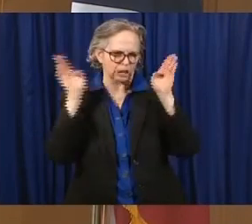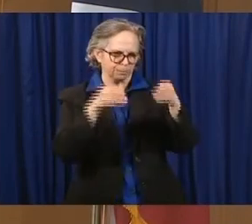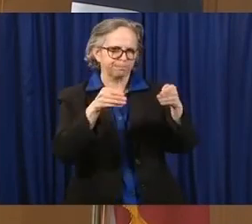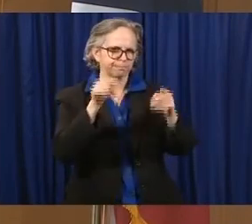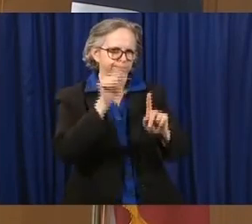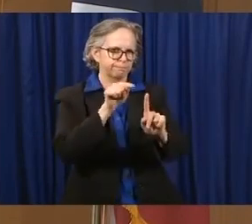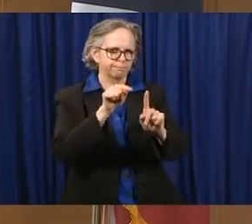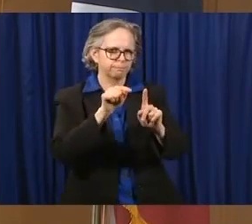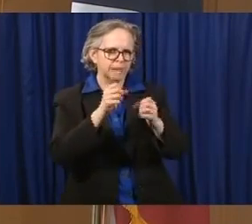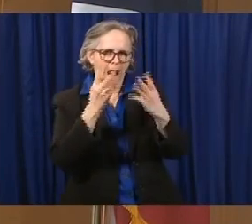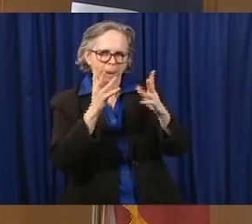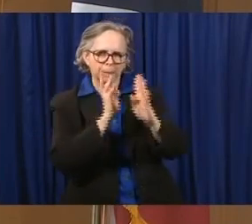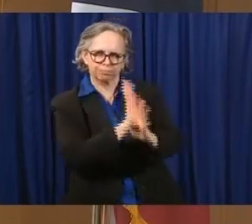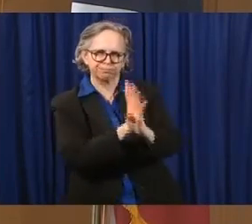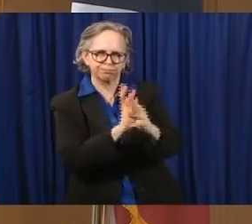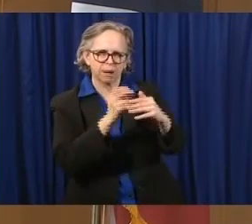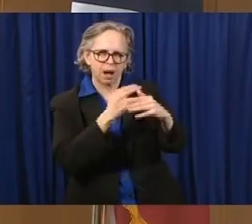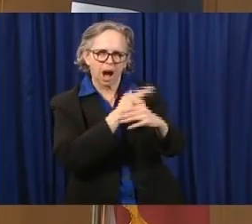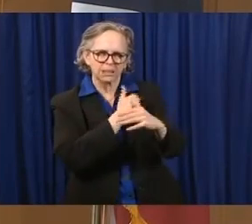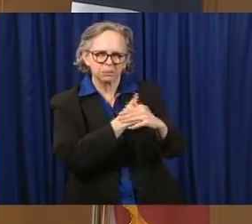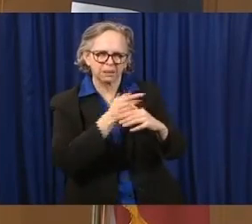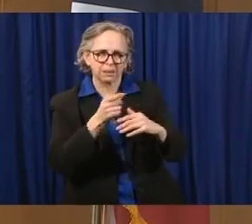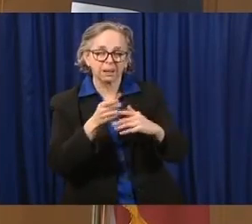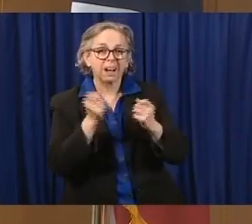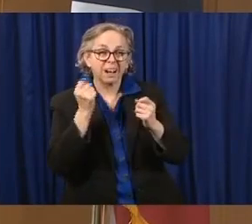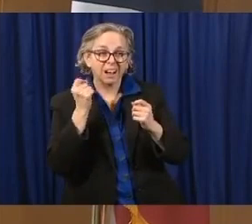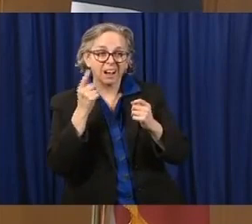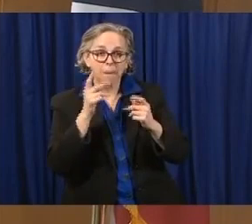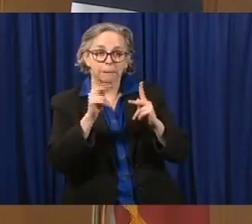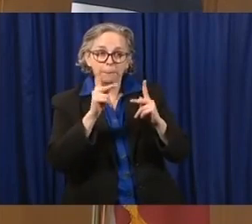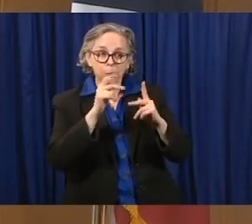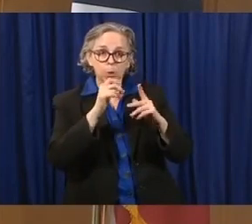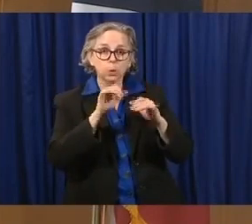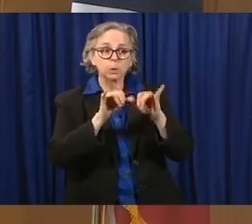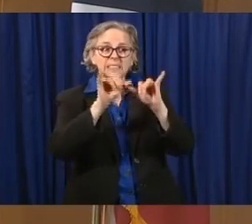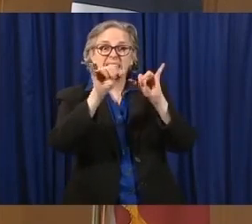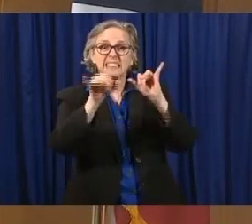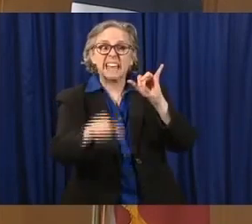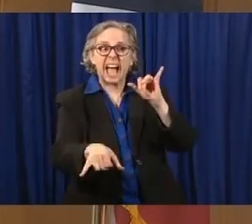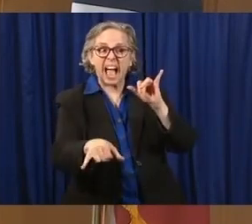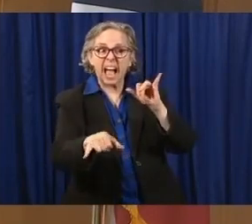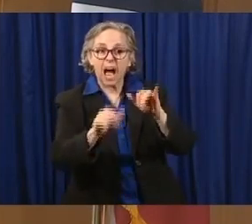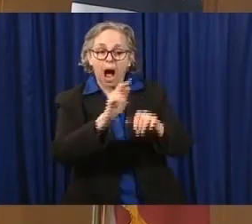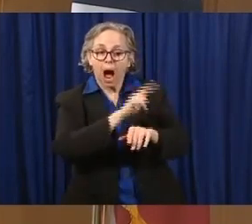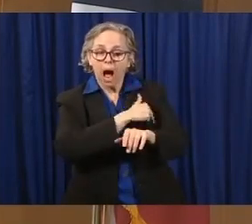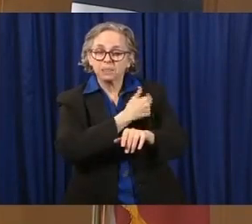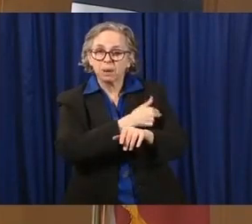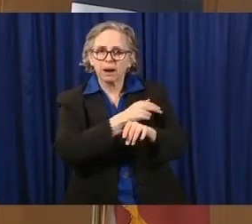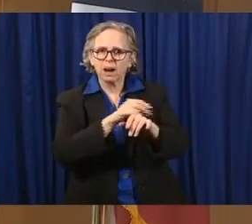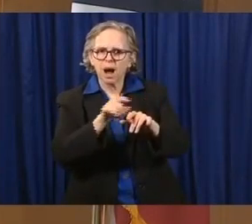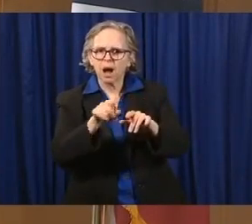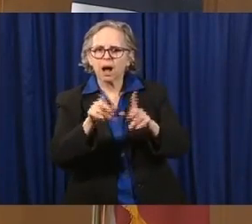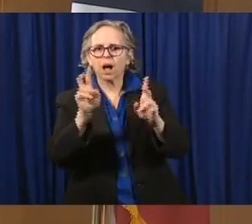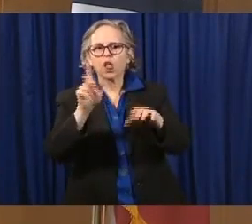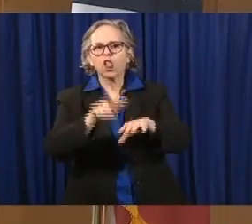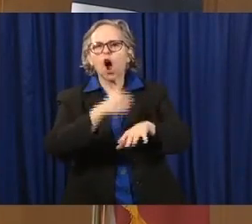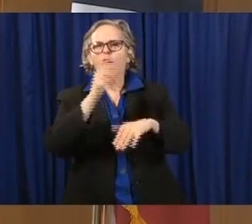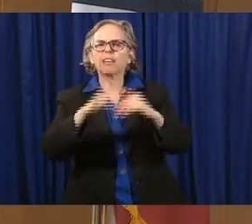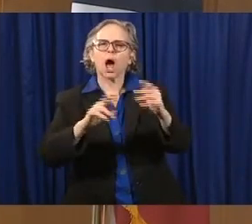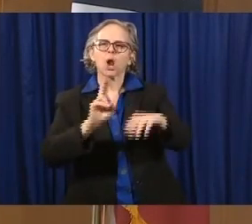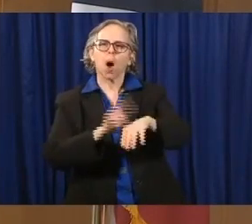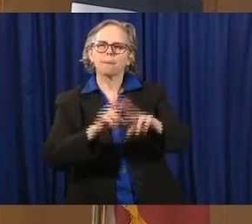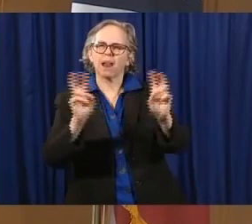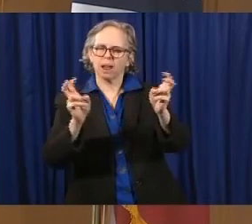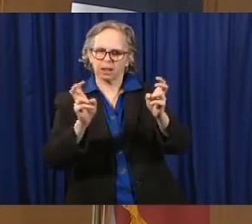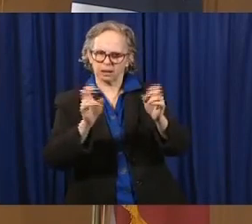understanding that people are staying longer in hospital from COVID-19 than they are normally. So it doesn't mean your hospital capacity stays